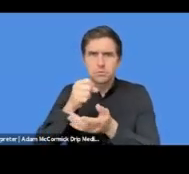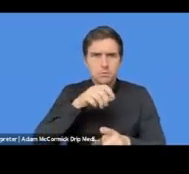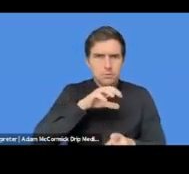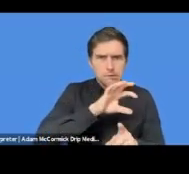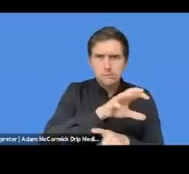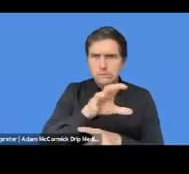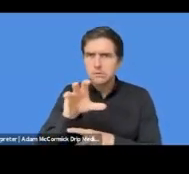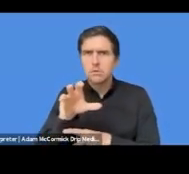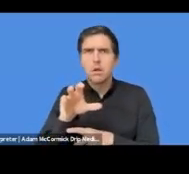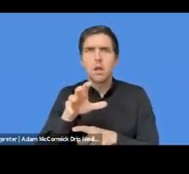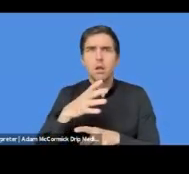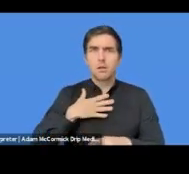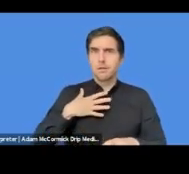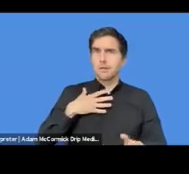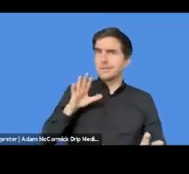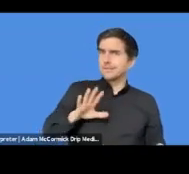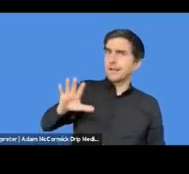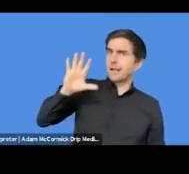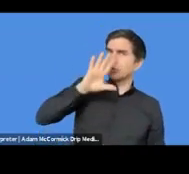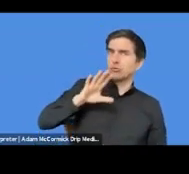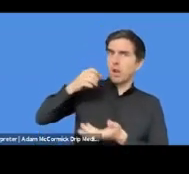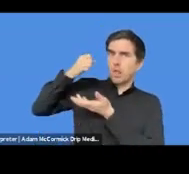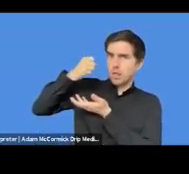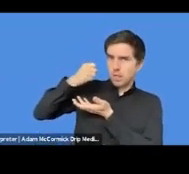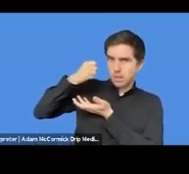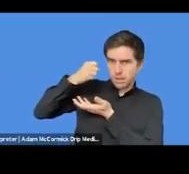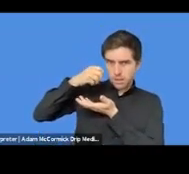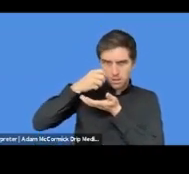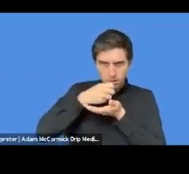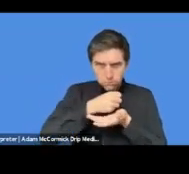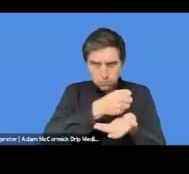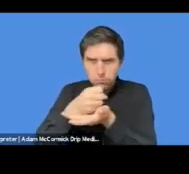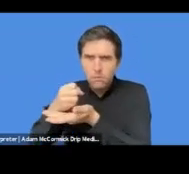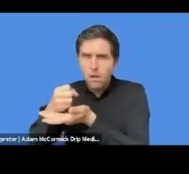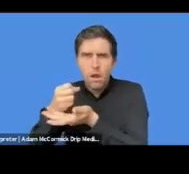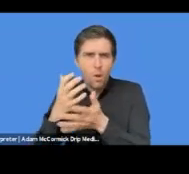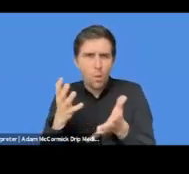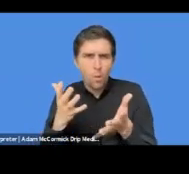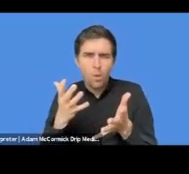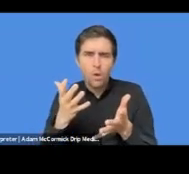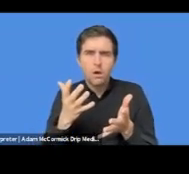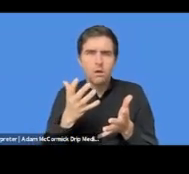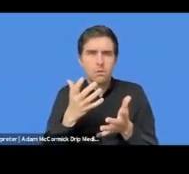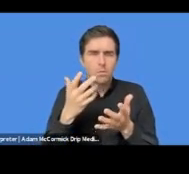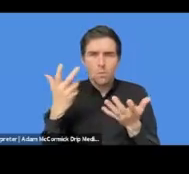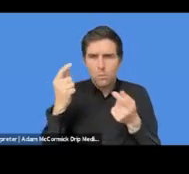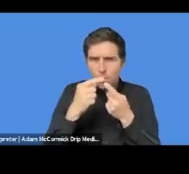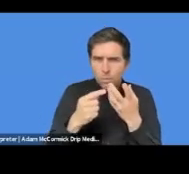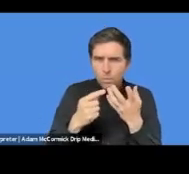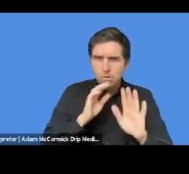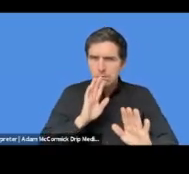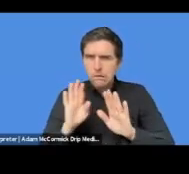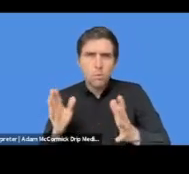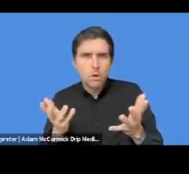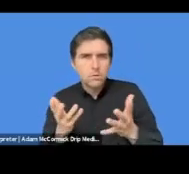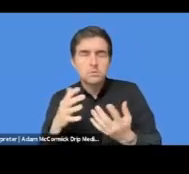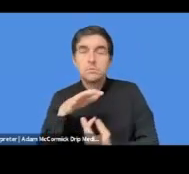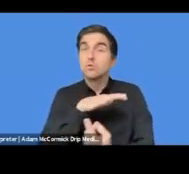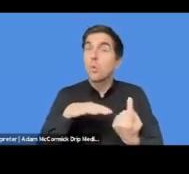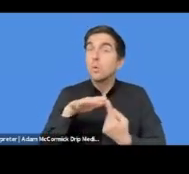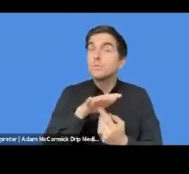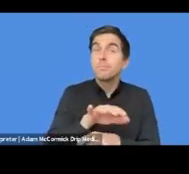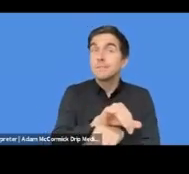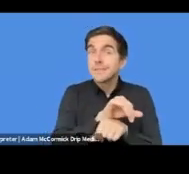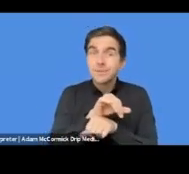level, as well as our national budget. So what component does it have for social protection?